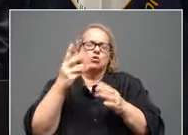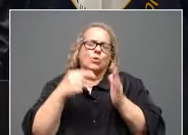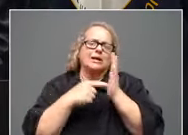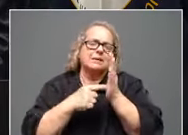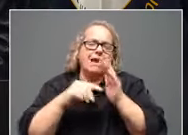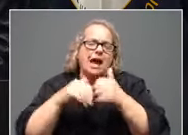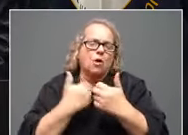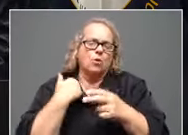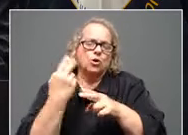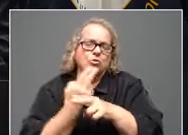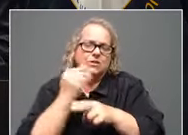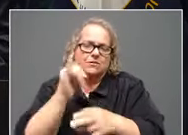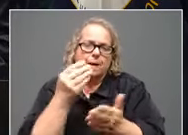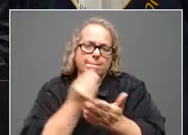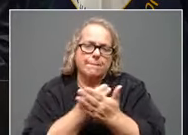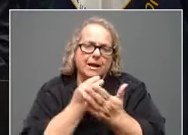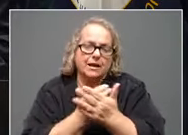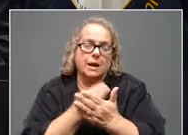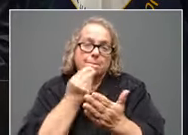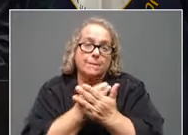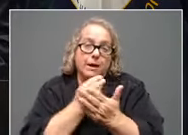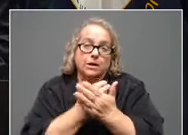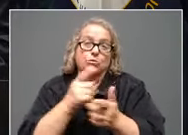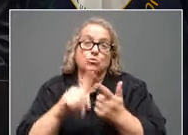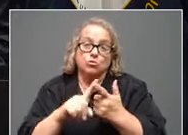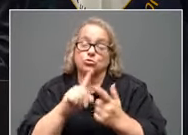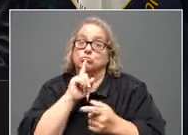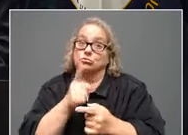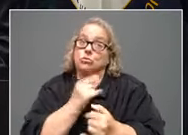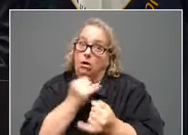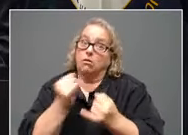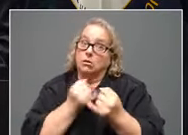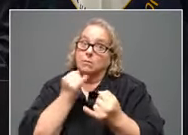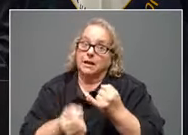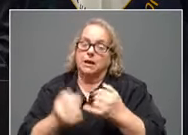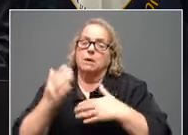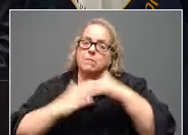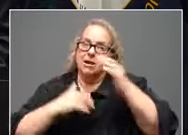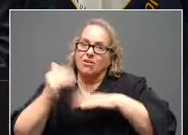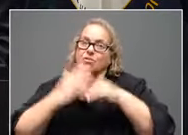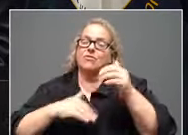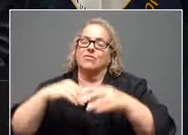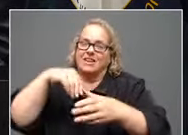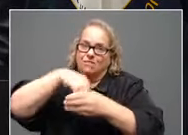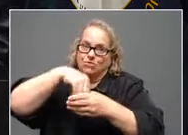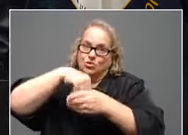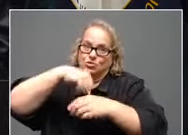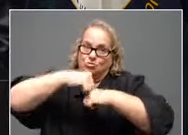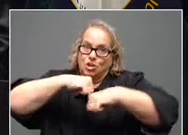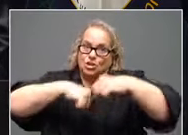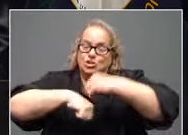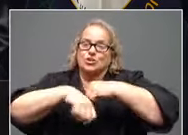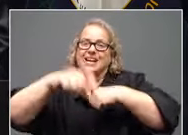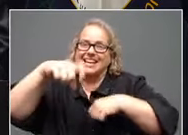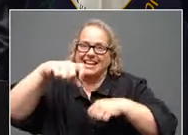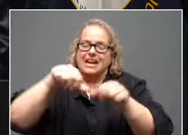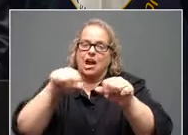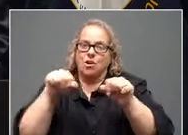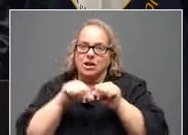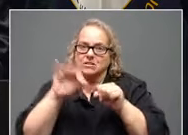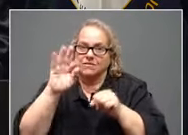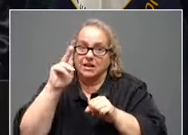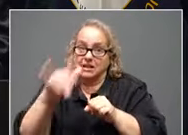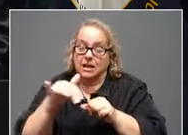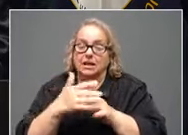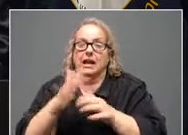these monies to ultimately build up the infrastructure in needed areas in Kentucky. So let's start in the